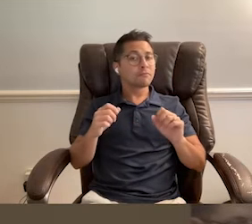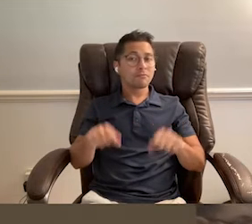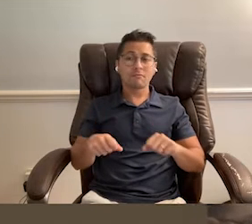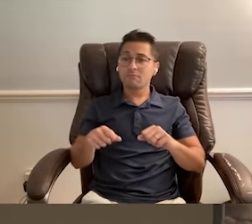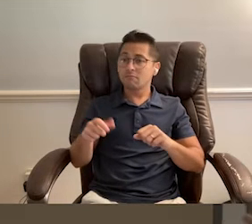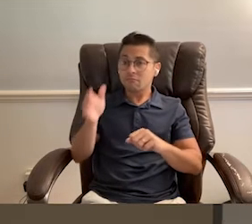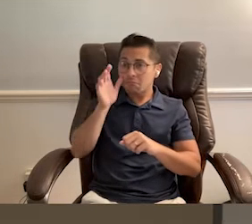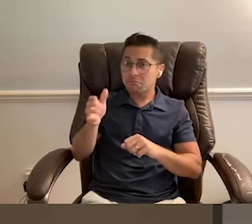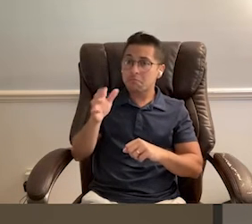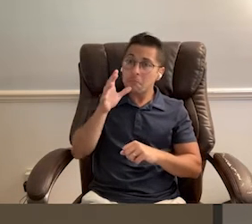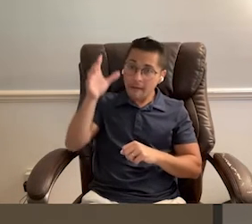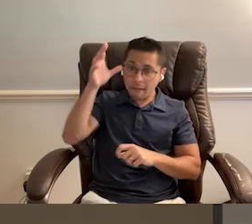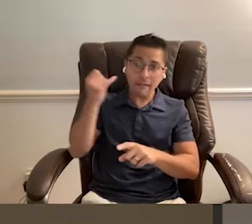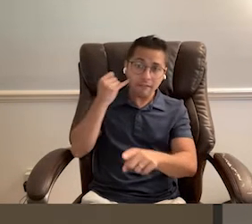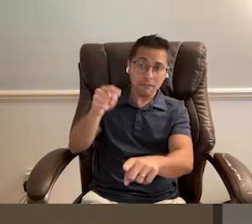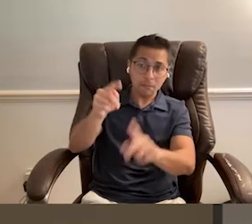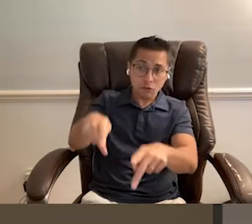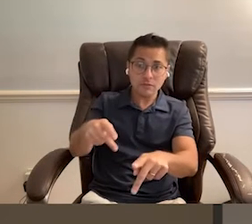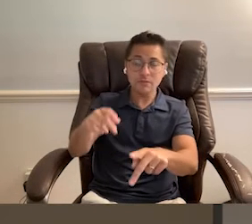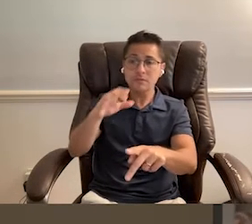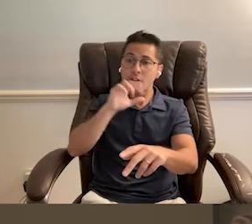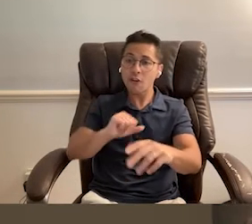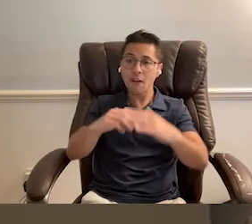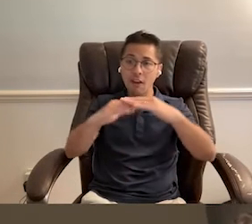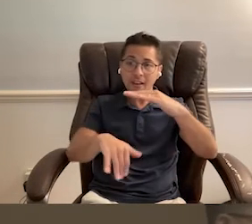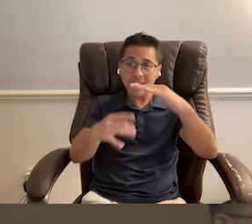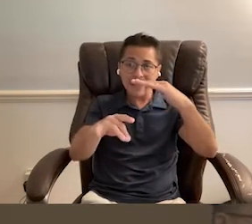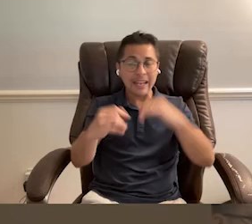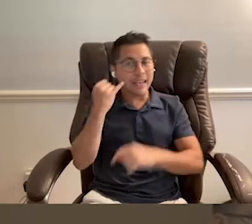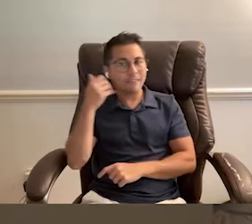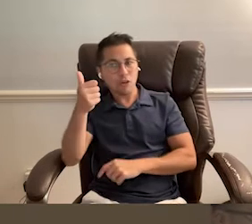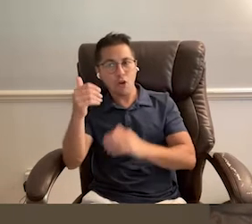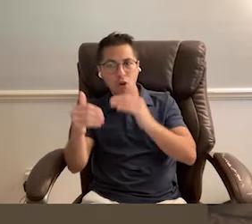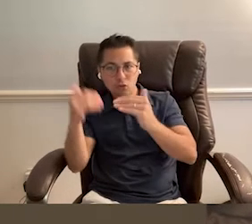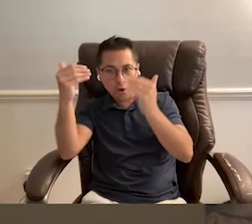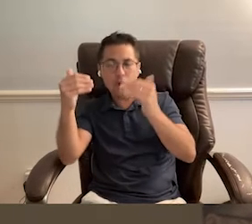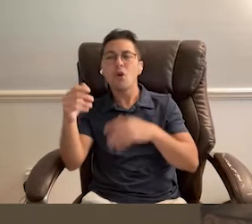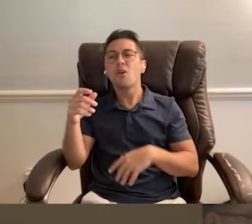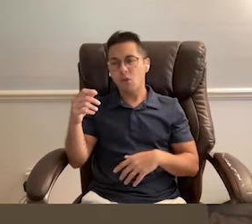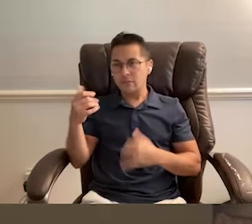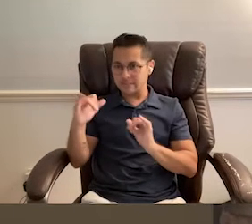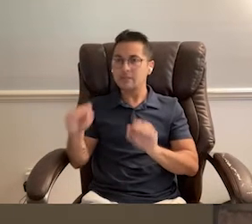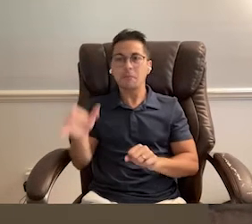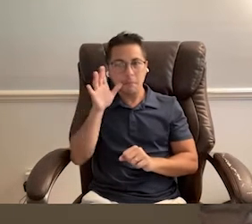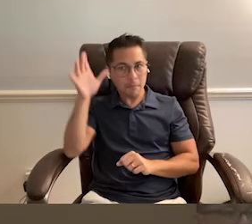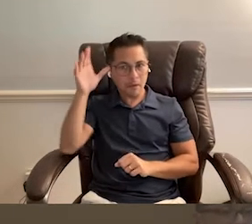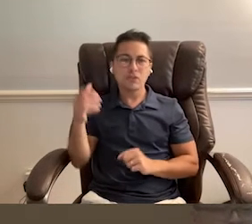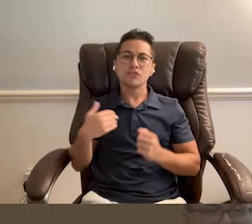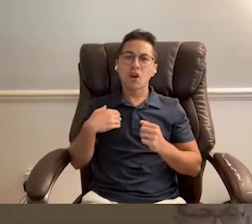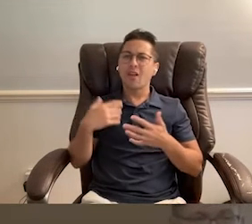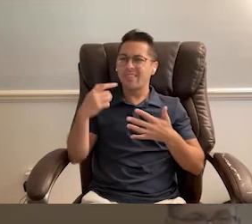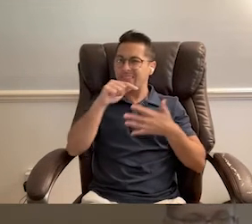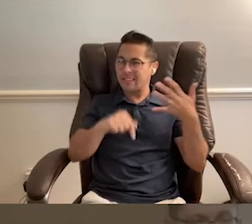minor. If they're an adult, they can still do it as a parent, but there's a hierarchy. So this is kind of a list of who can